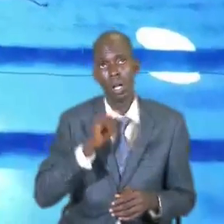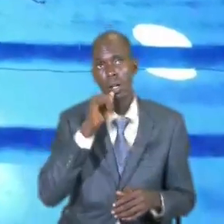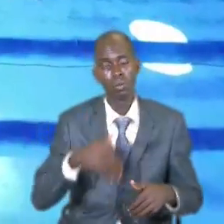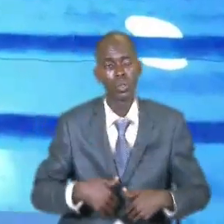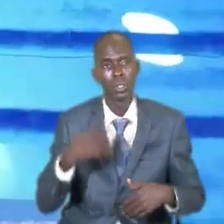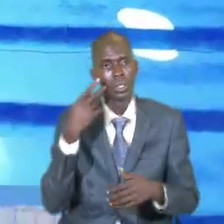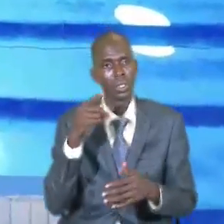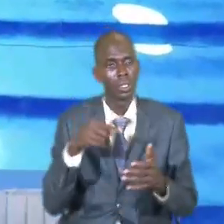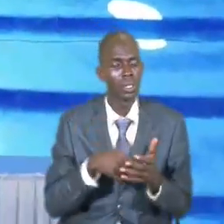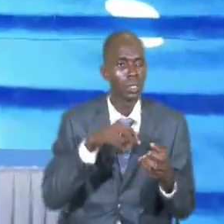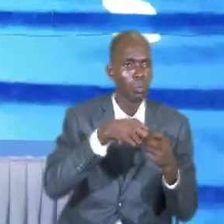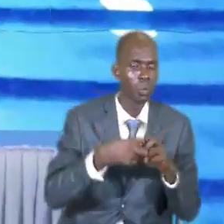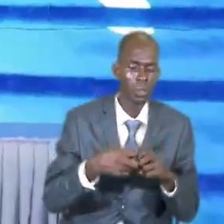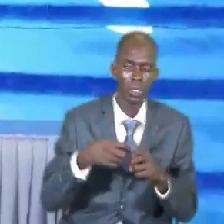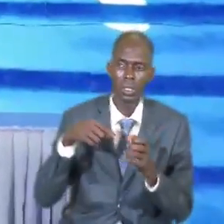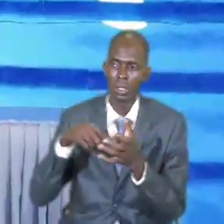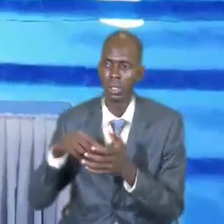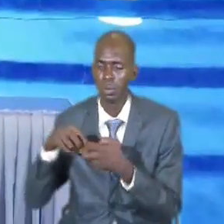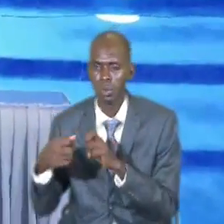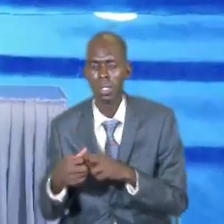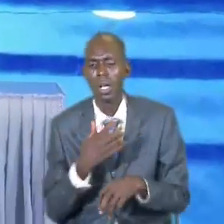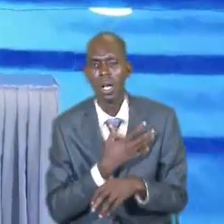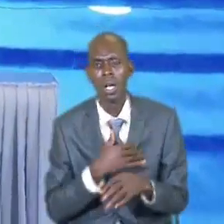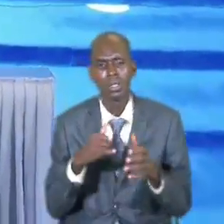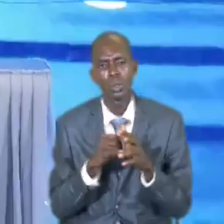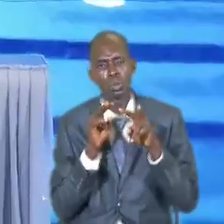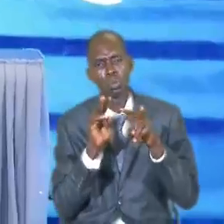there is no answer. Answer has come.